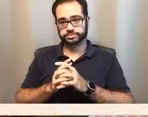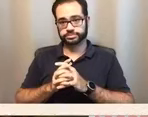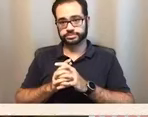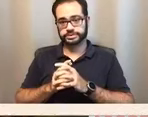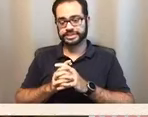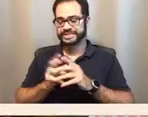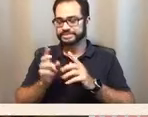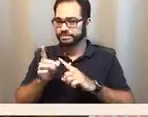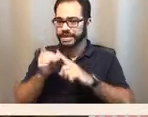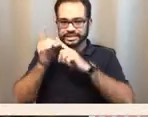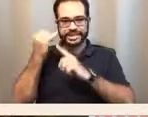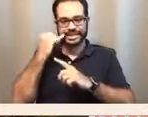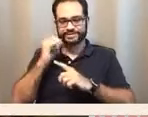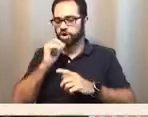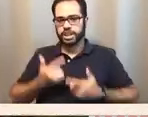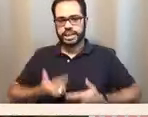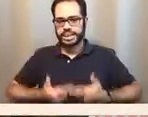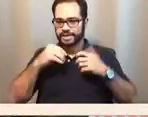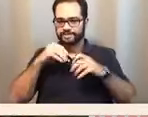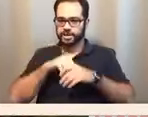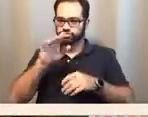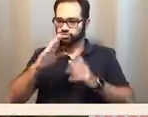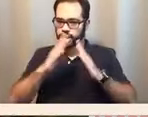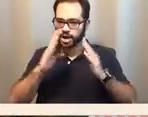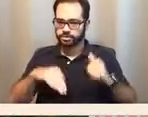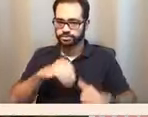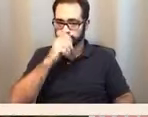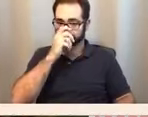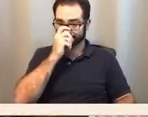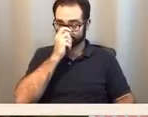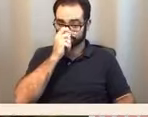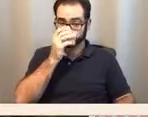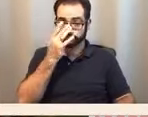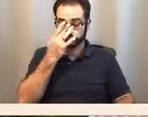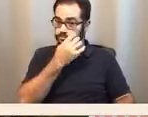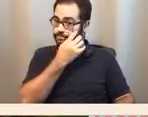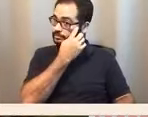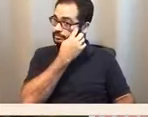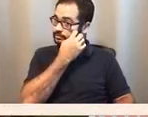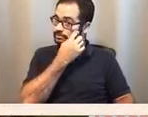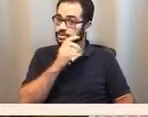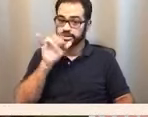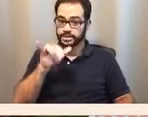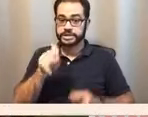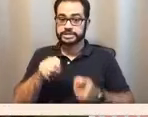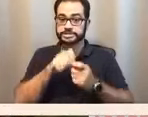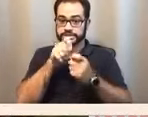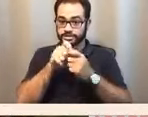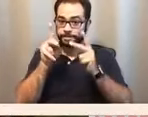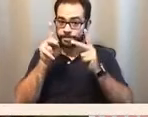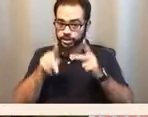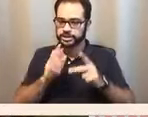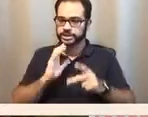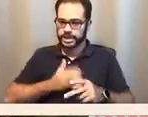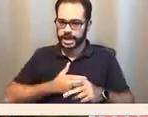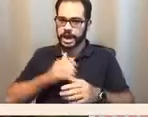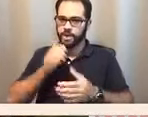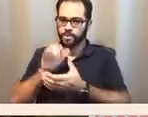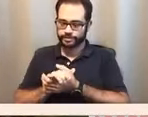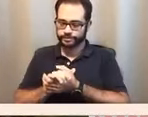your household. And that particular person is our wives. I'm saying